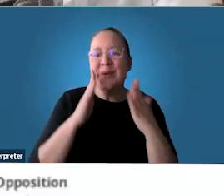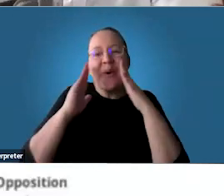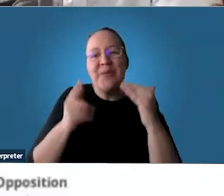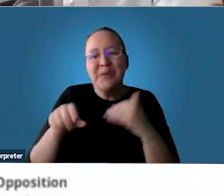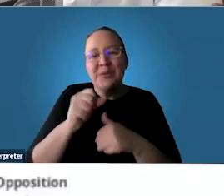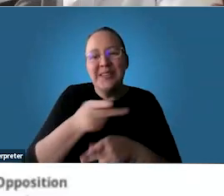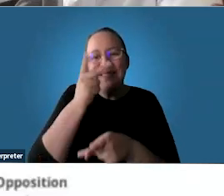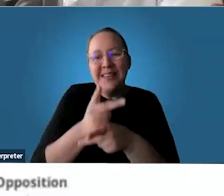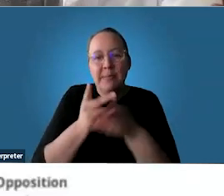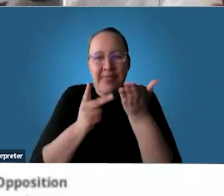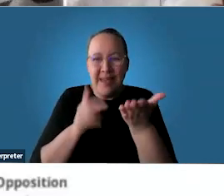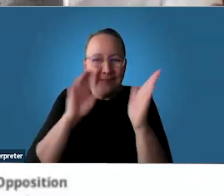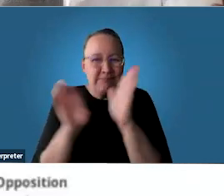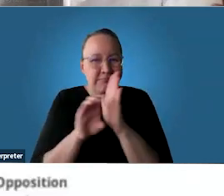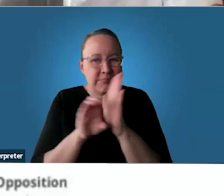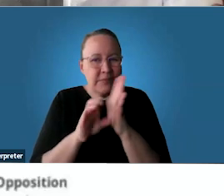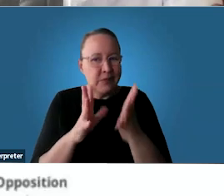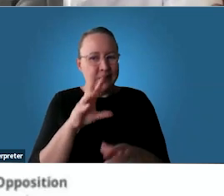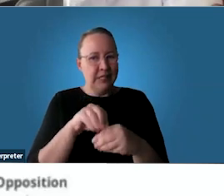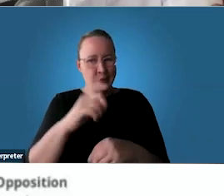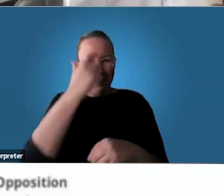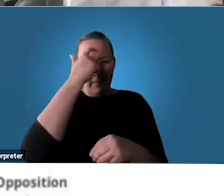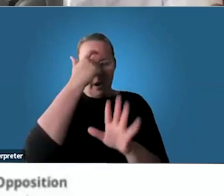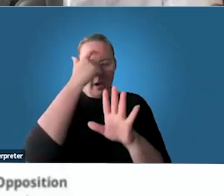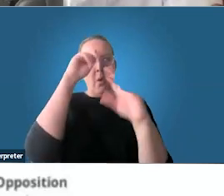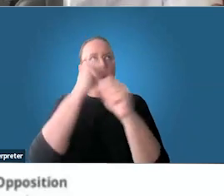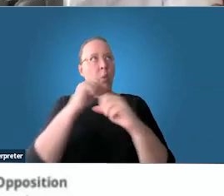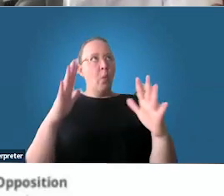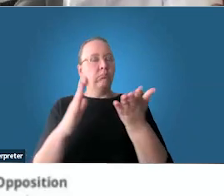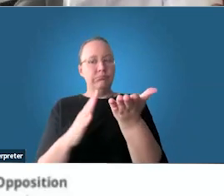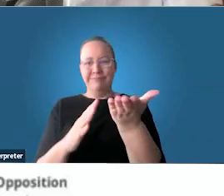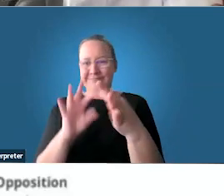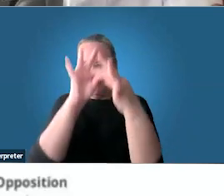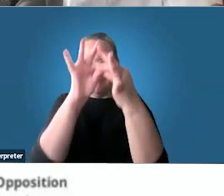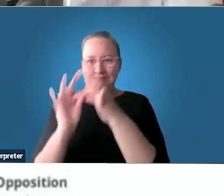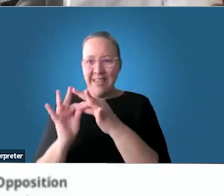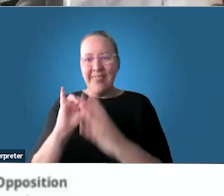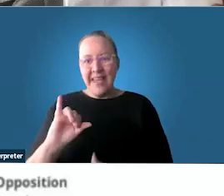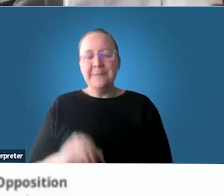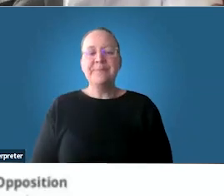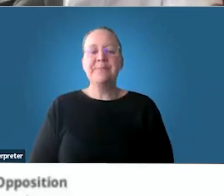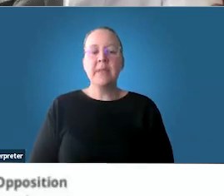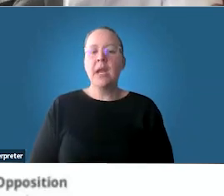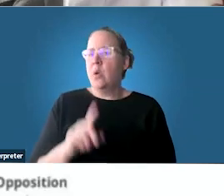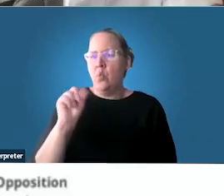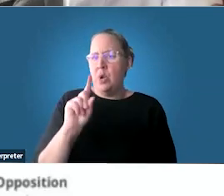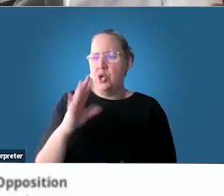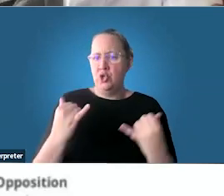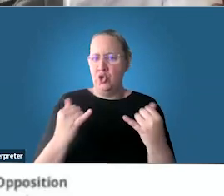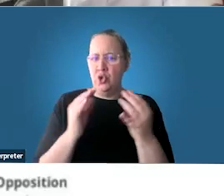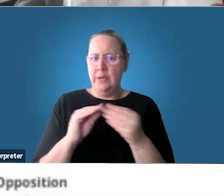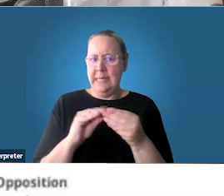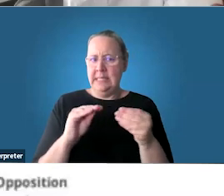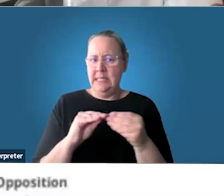keep this graphic from the Social Change Institute in your mind and some of the questions on the screen, which is where is your current messaging landing on